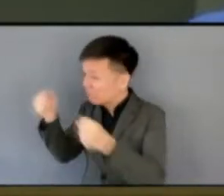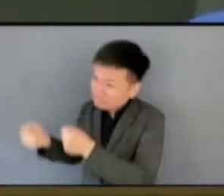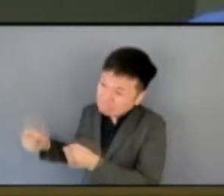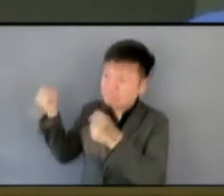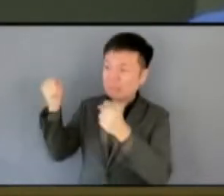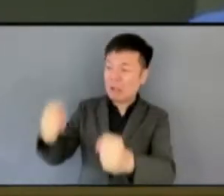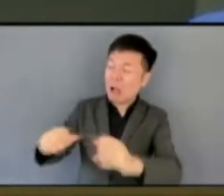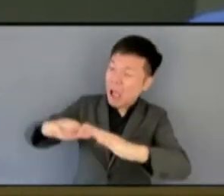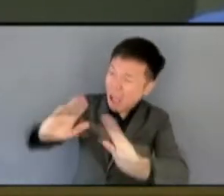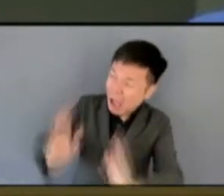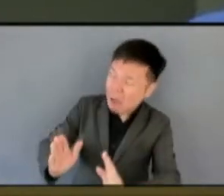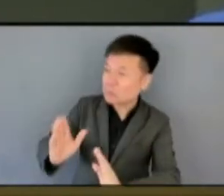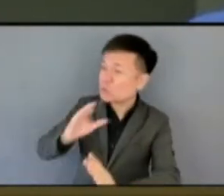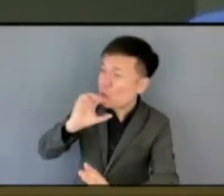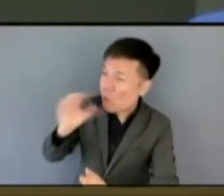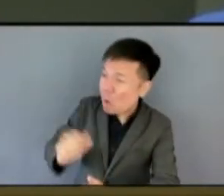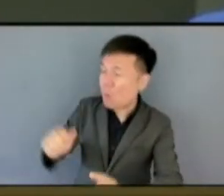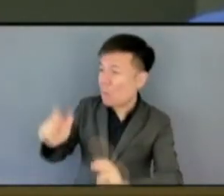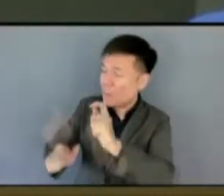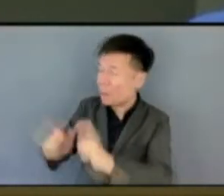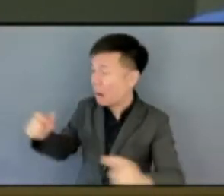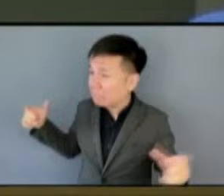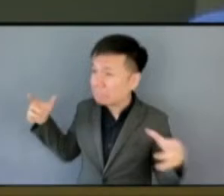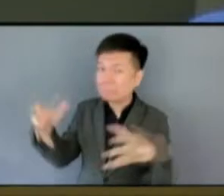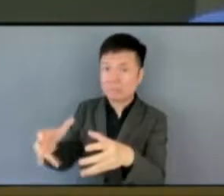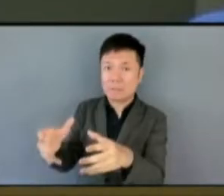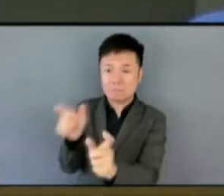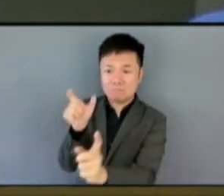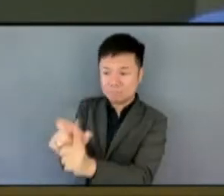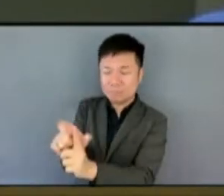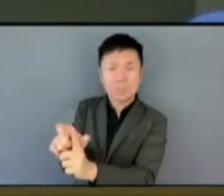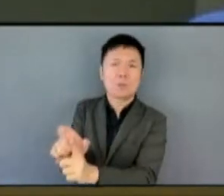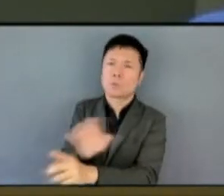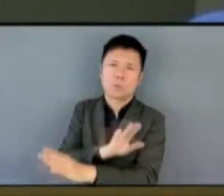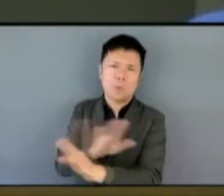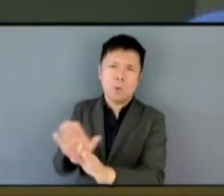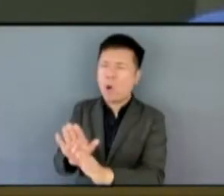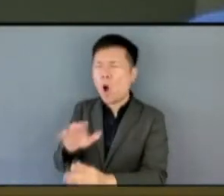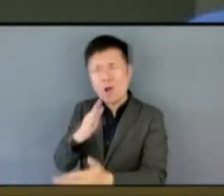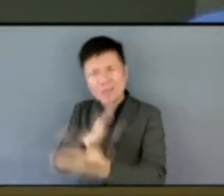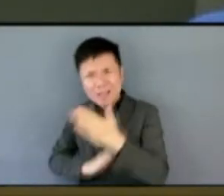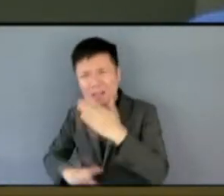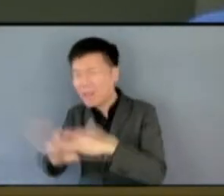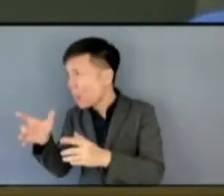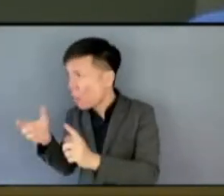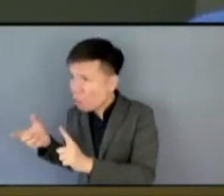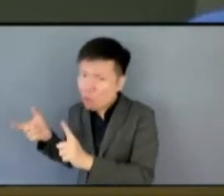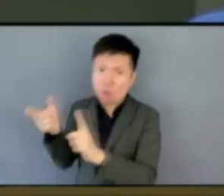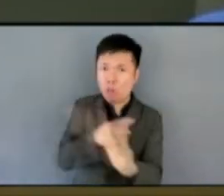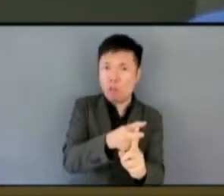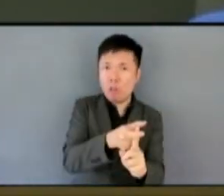Without deinstitutionalization, how can persons with disabilities in any generations join